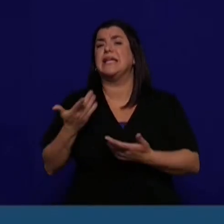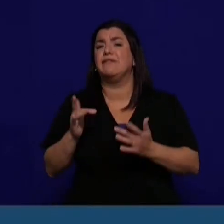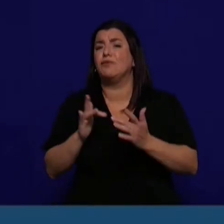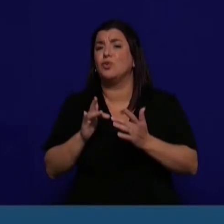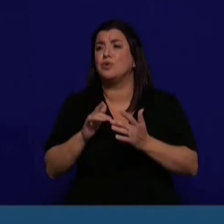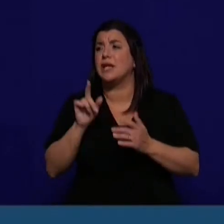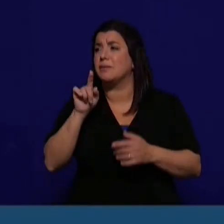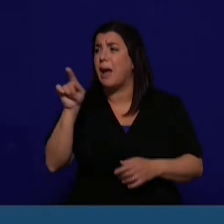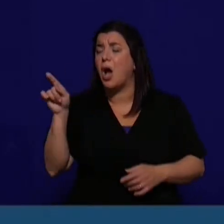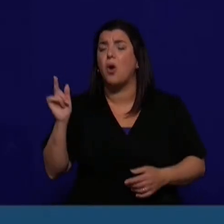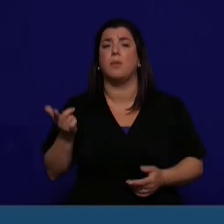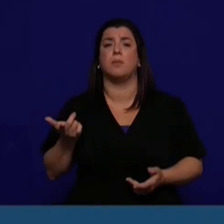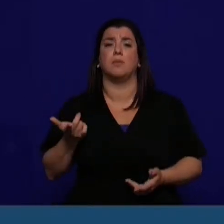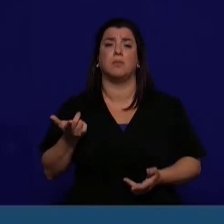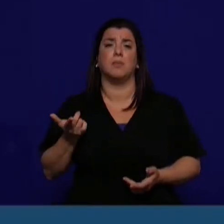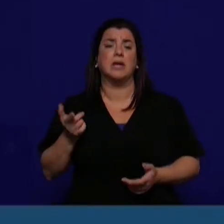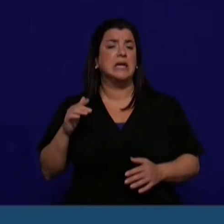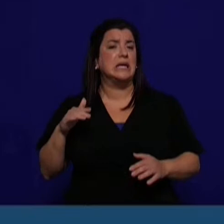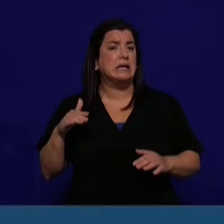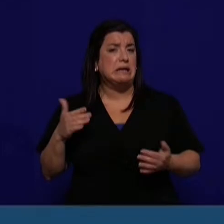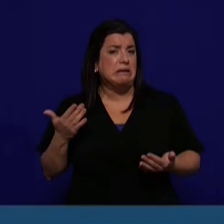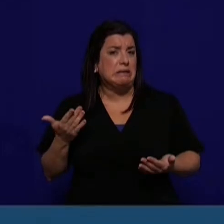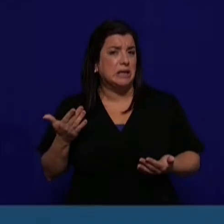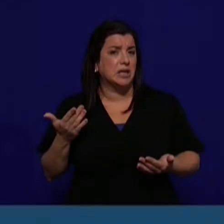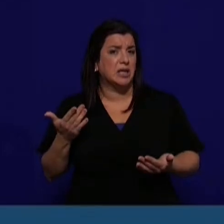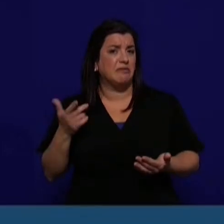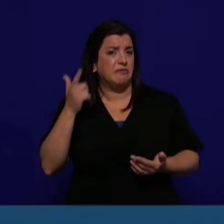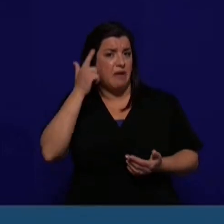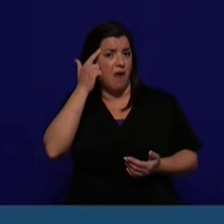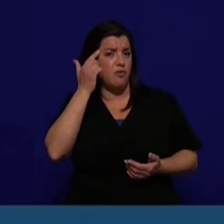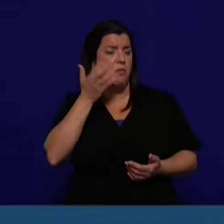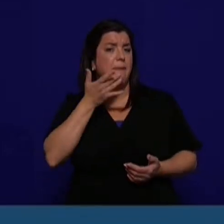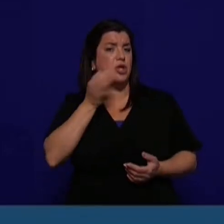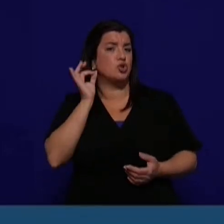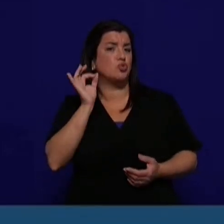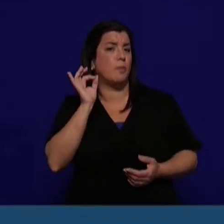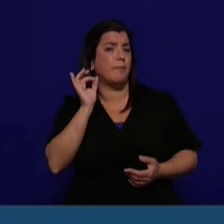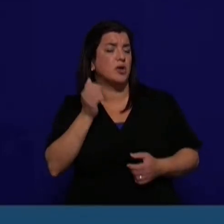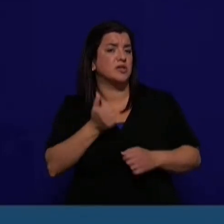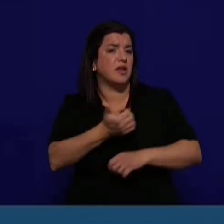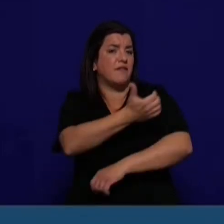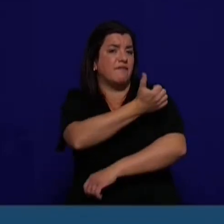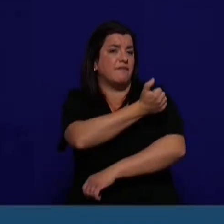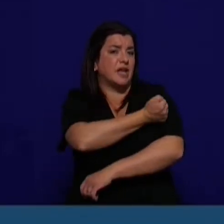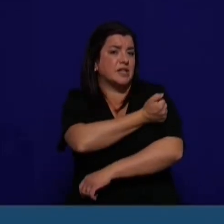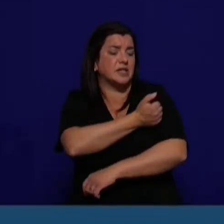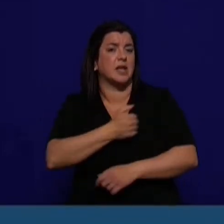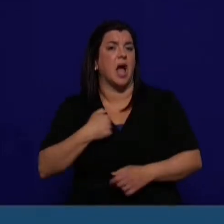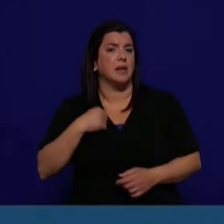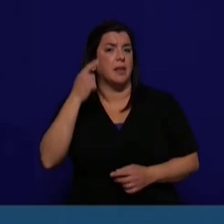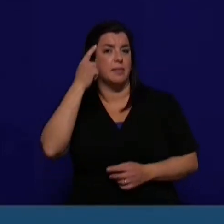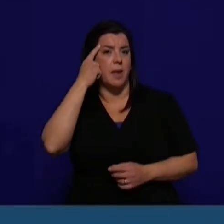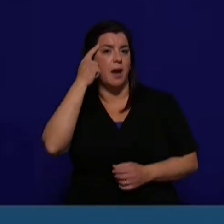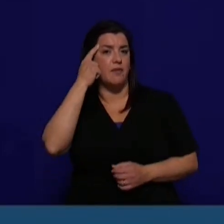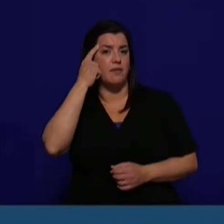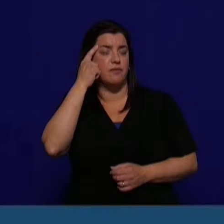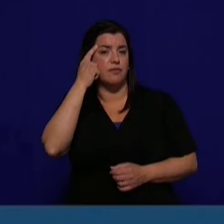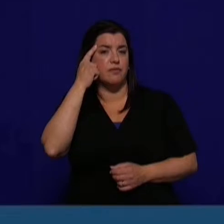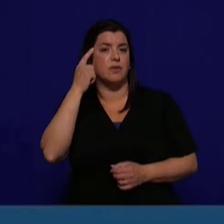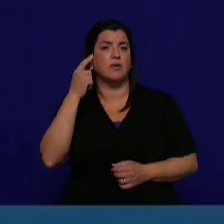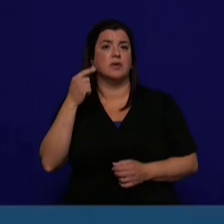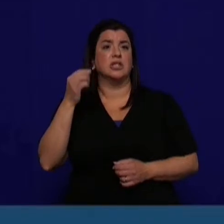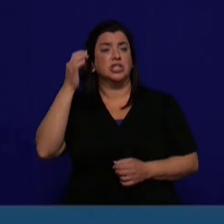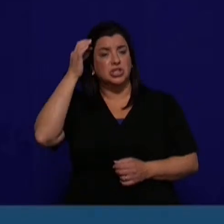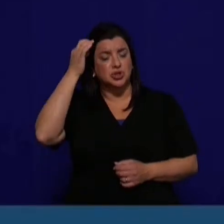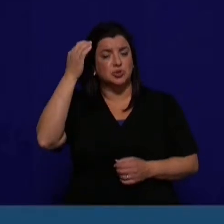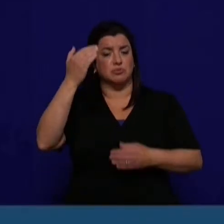intom mhux tagħmlu kuntatt bħala awtorità tas-saħħa u kif ukoll aħna lkoll nafu li hemm wara kollox ix-xhur ta'